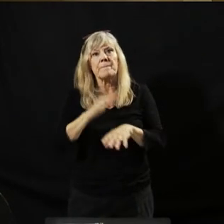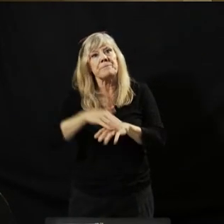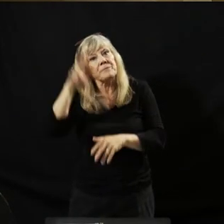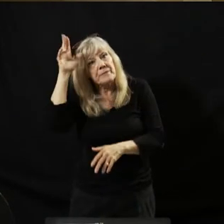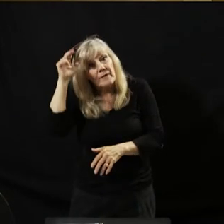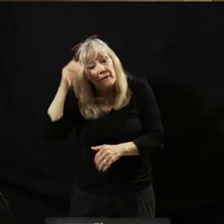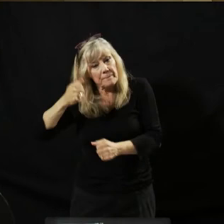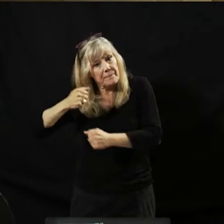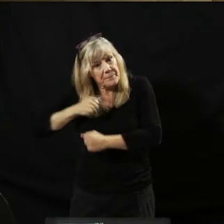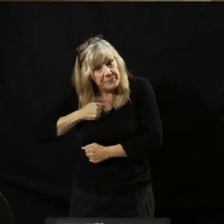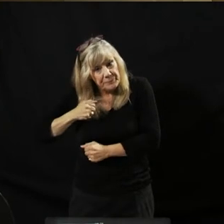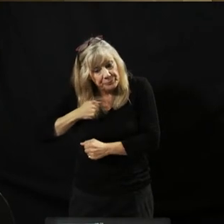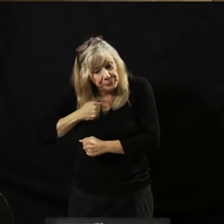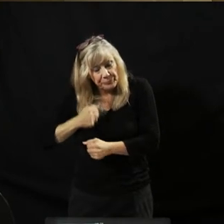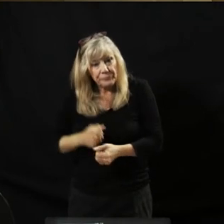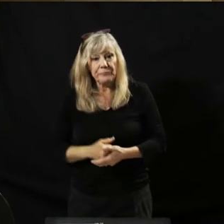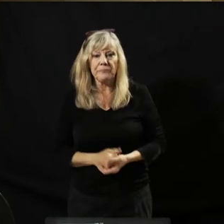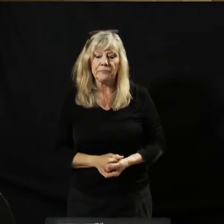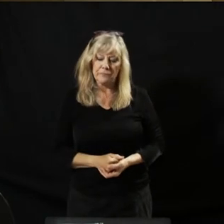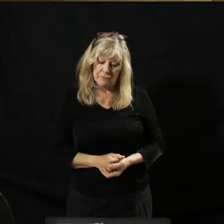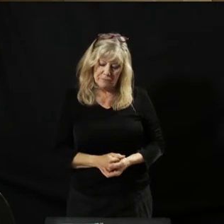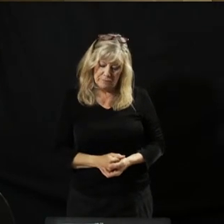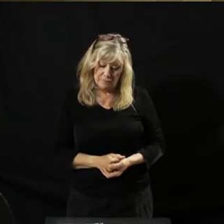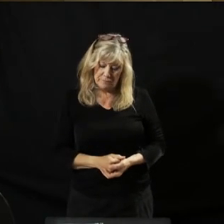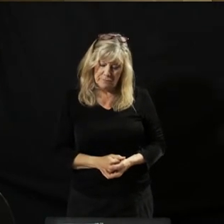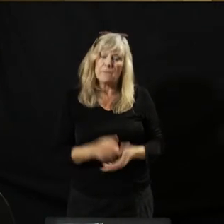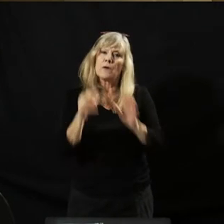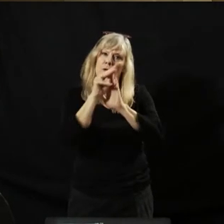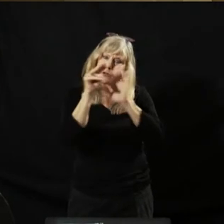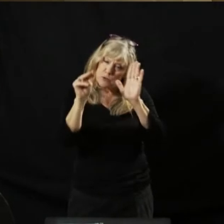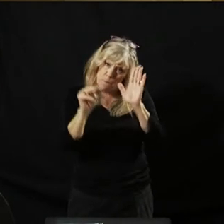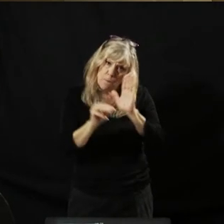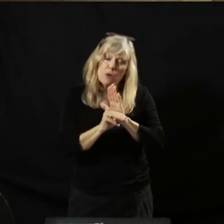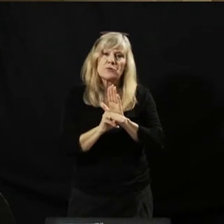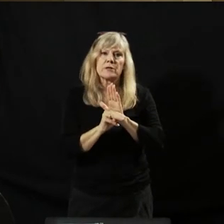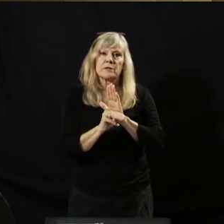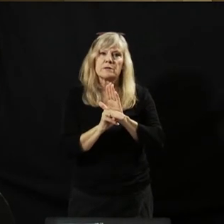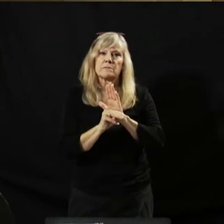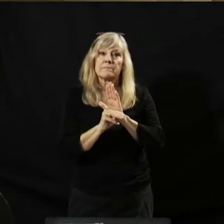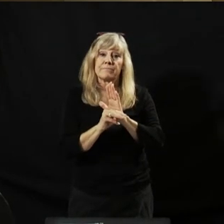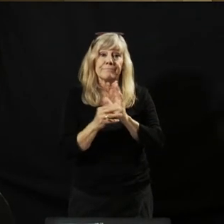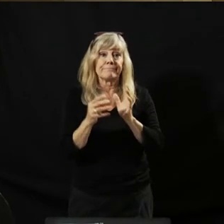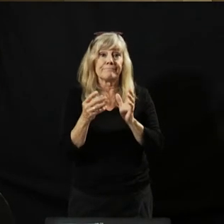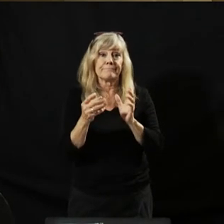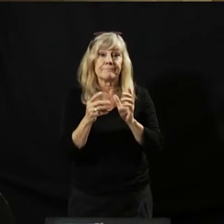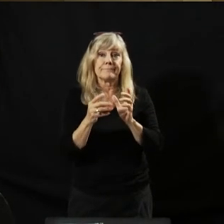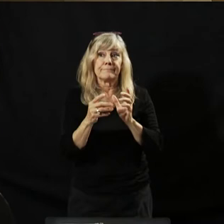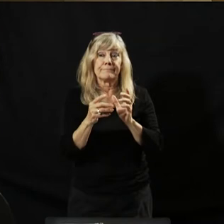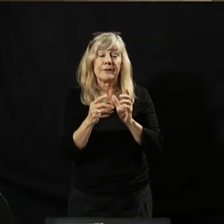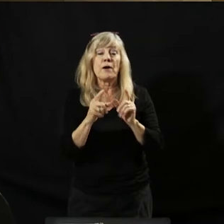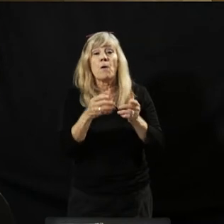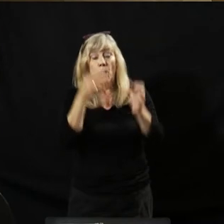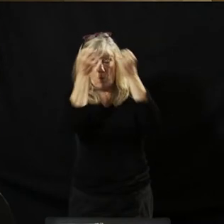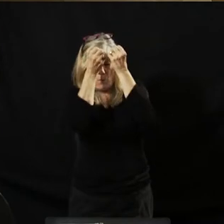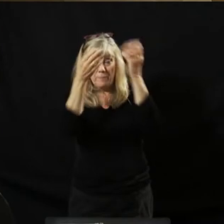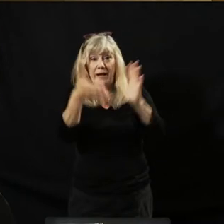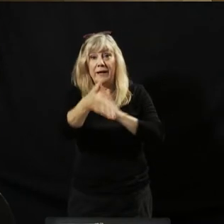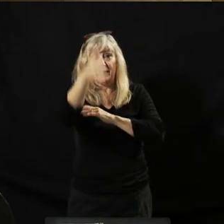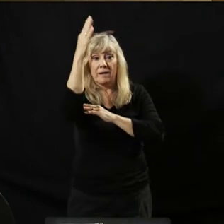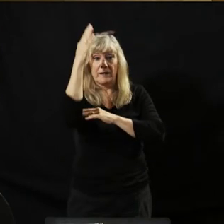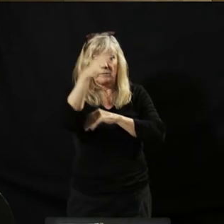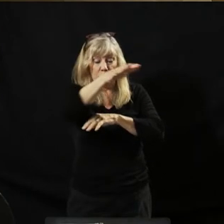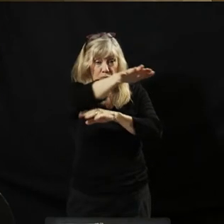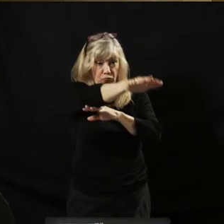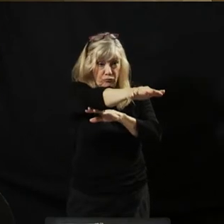their charioteers." So Moses stretched out his hand over the sea, and at